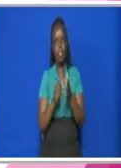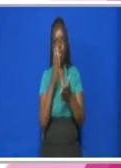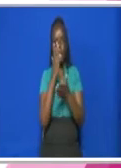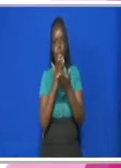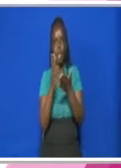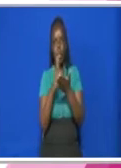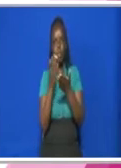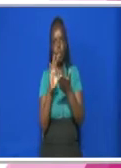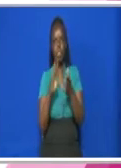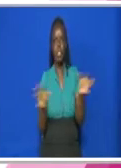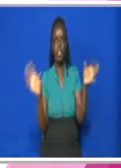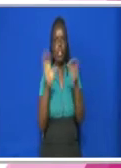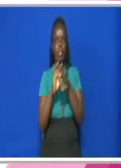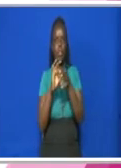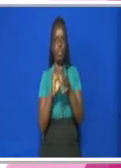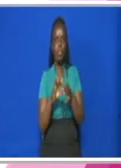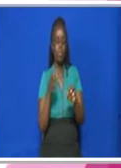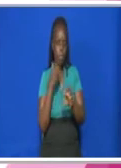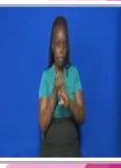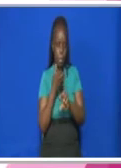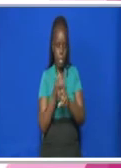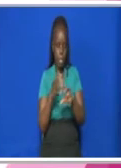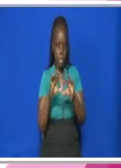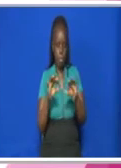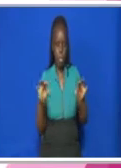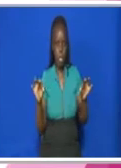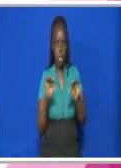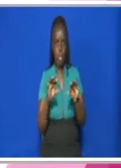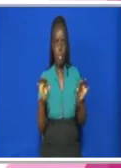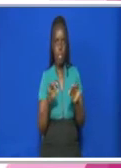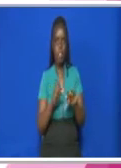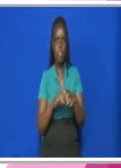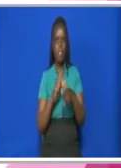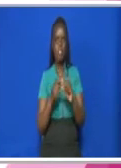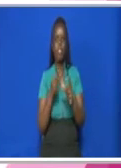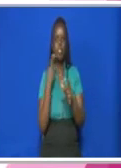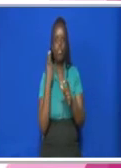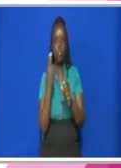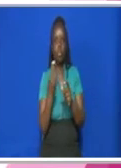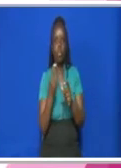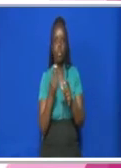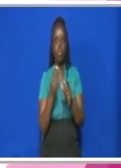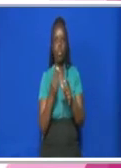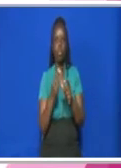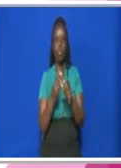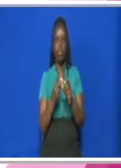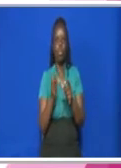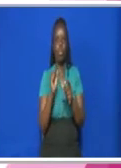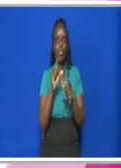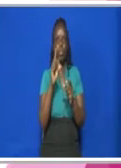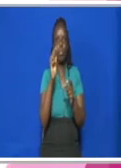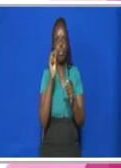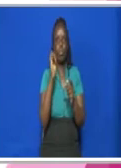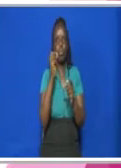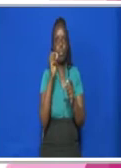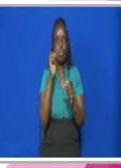cells are connected by metallic wires, whereas the two electrolytes, or rather the solutions within the half